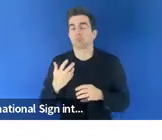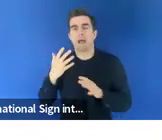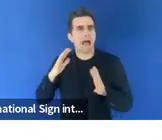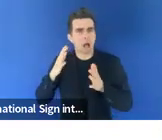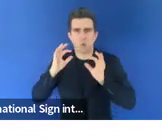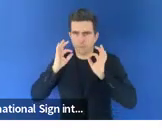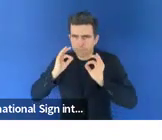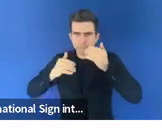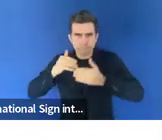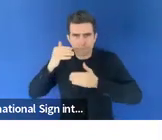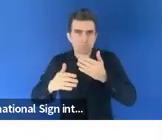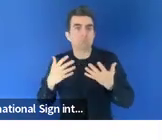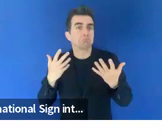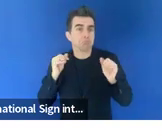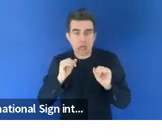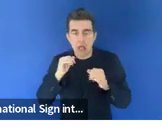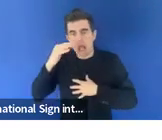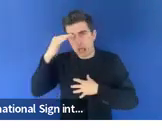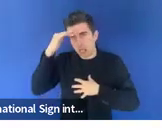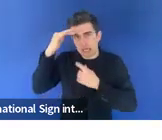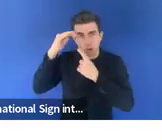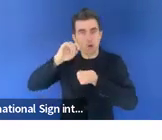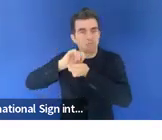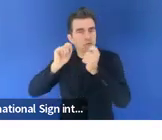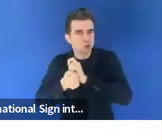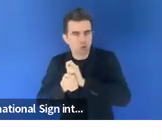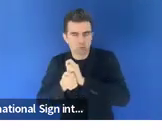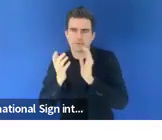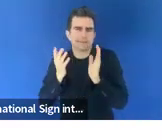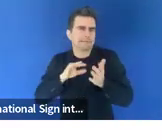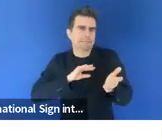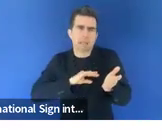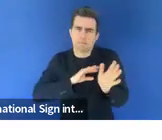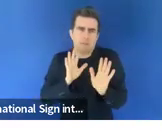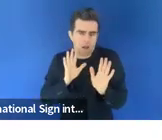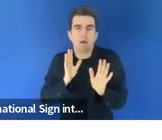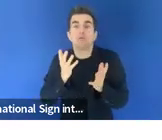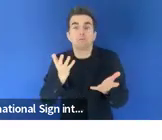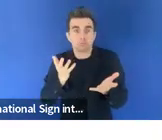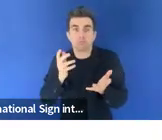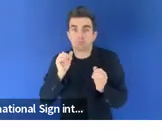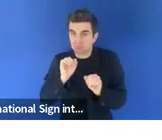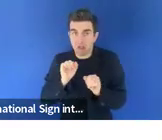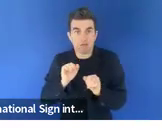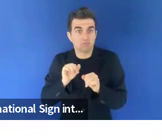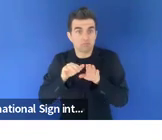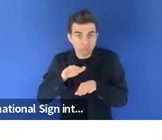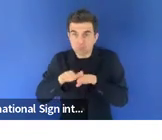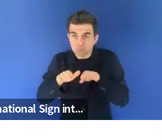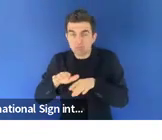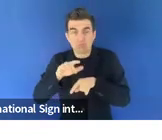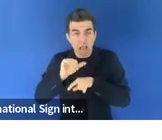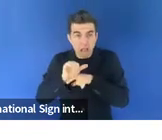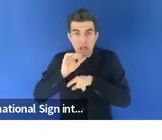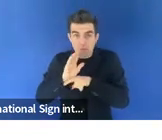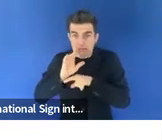So think really critically about every point that goes from A to Z. And it's the reason why this is so popular and important